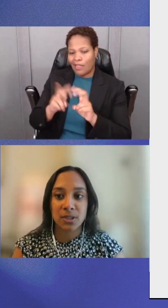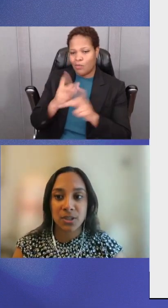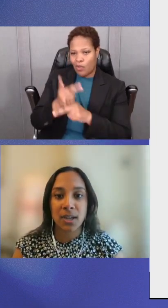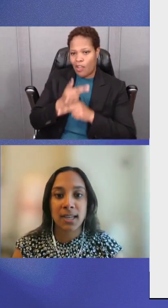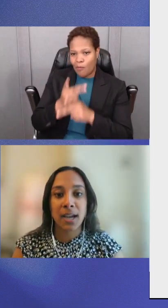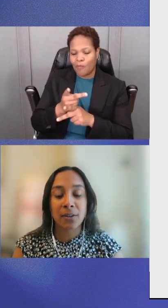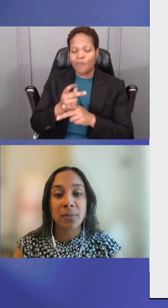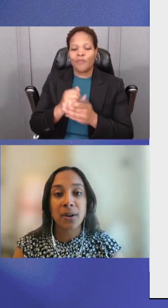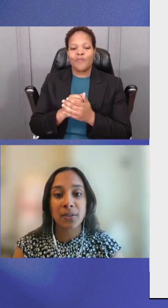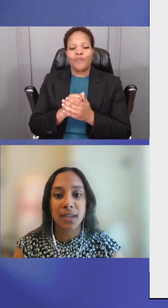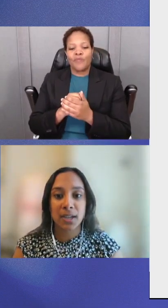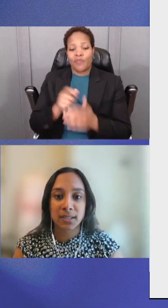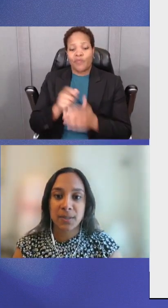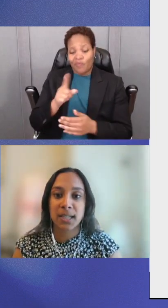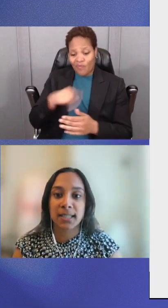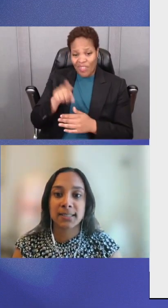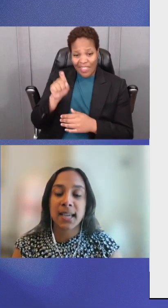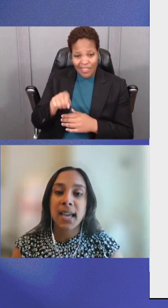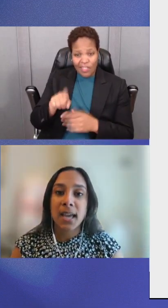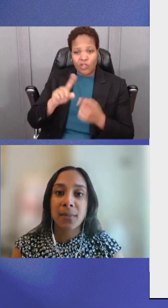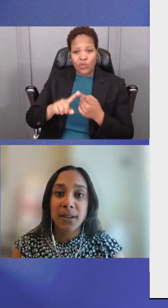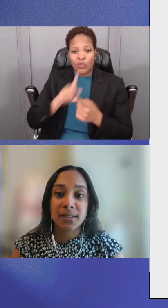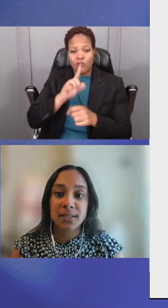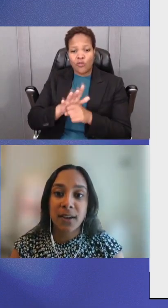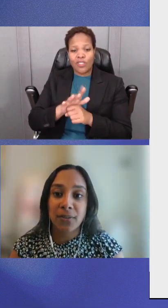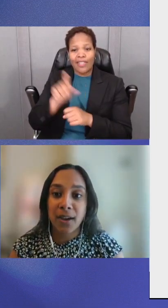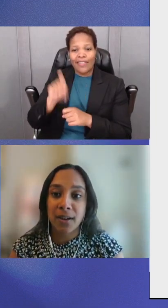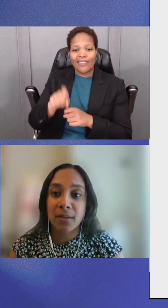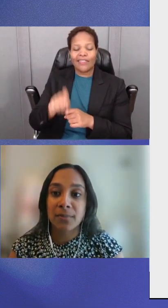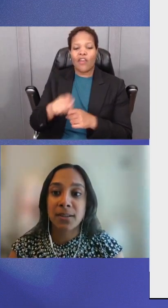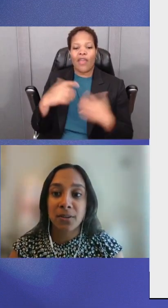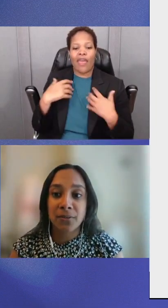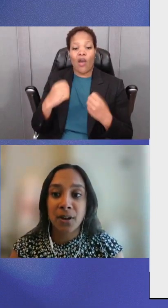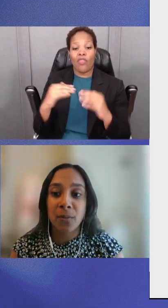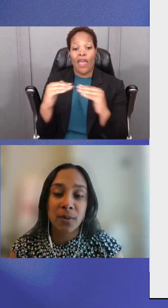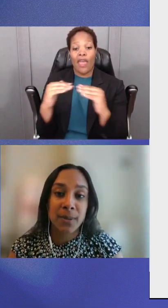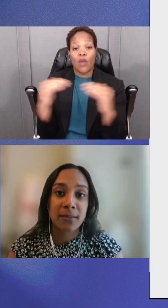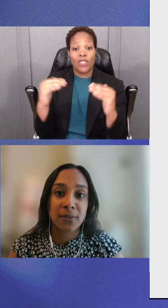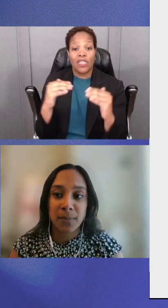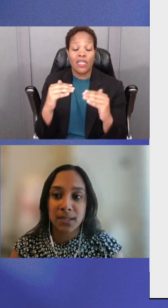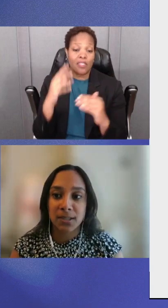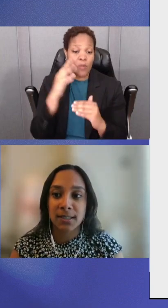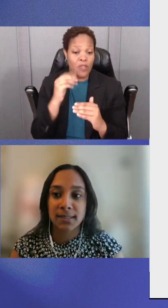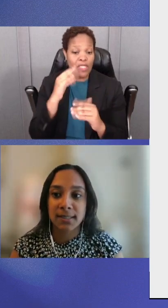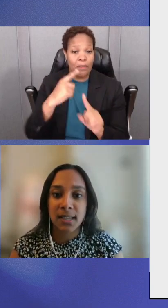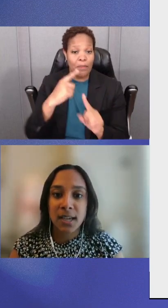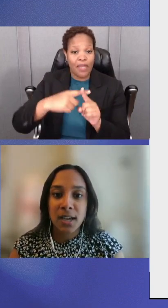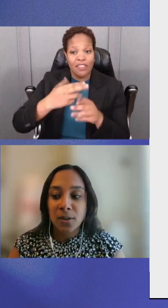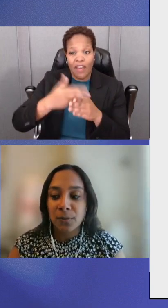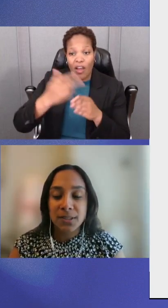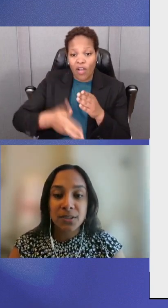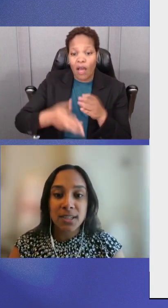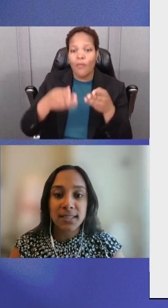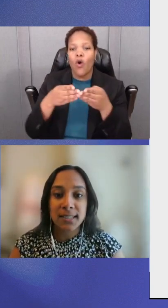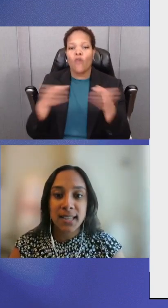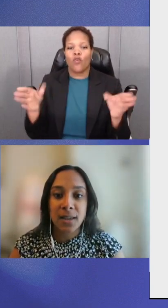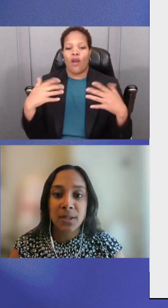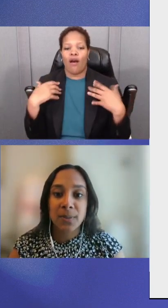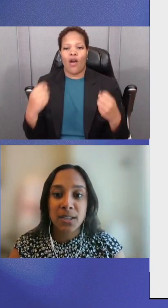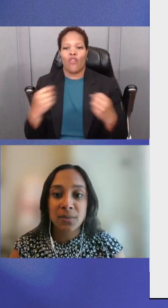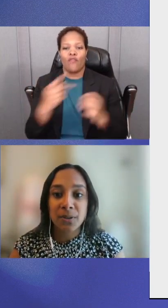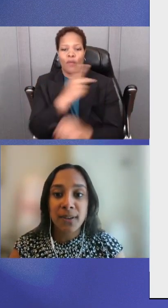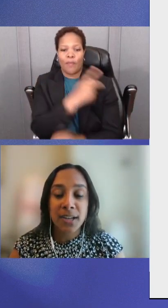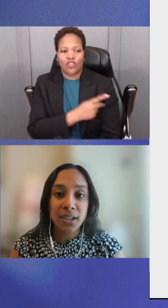to ensuring an equitable healthcare experience and positive health outcomes and overall well-being for patients. Research has